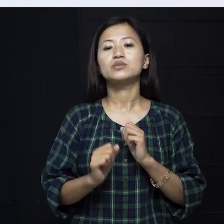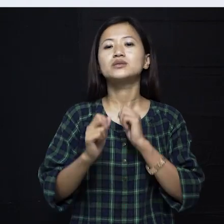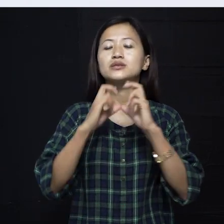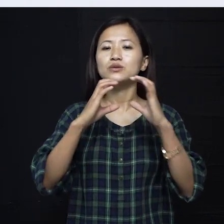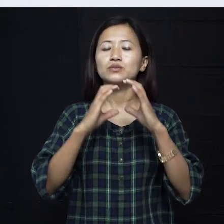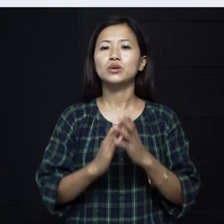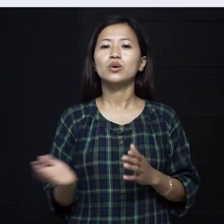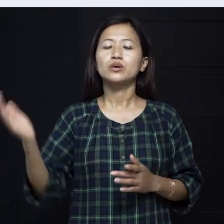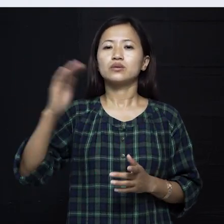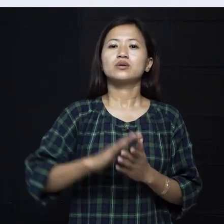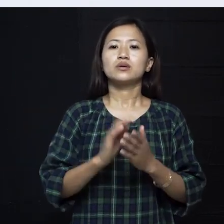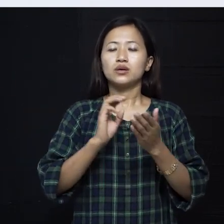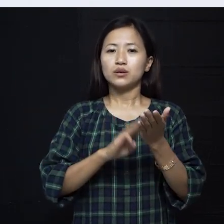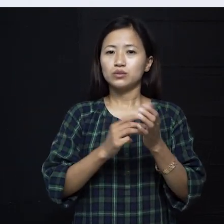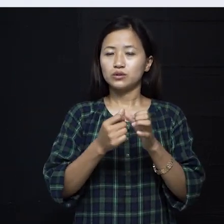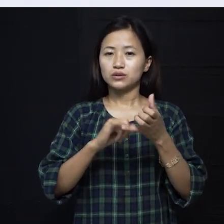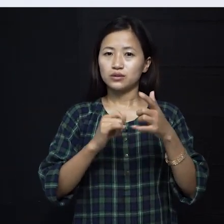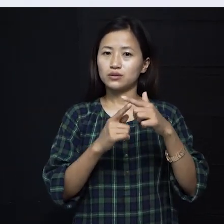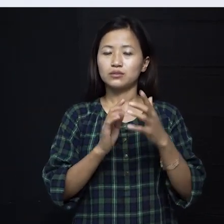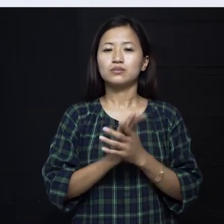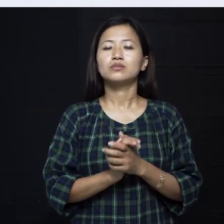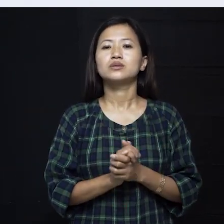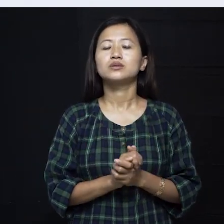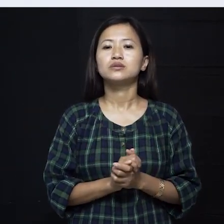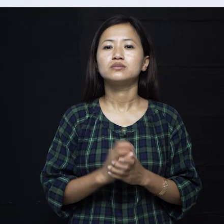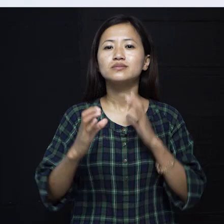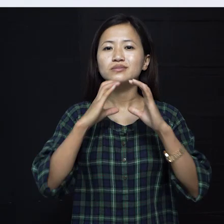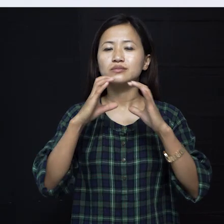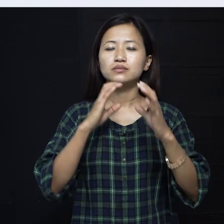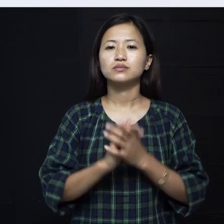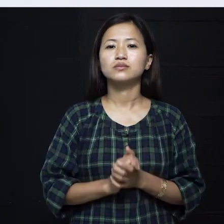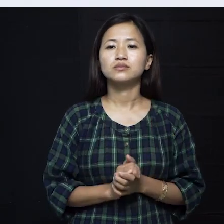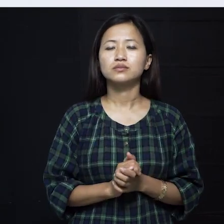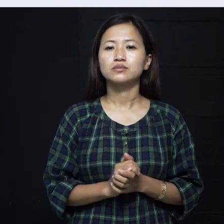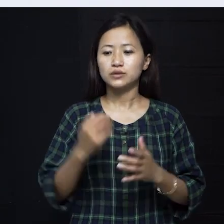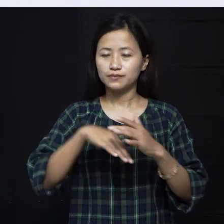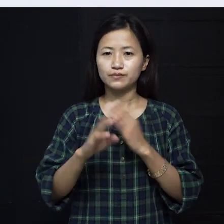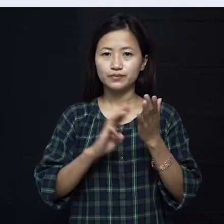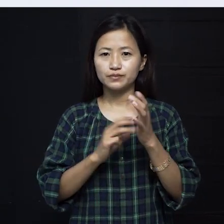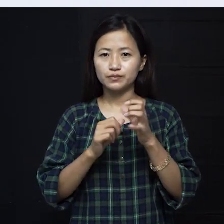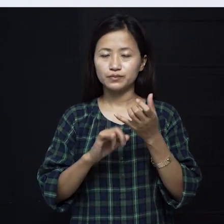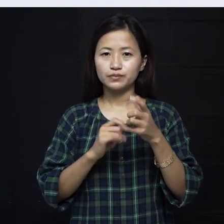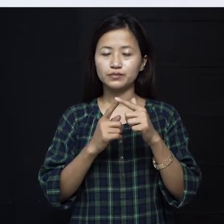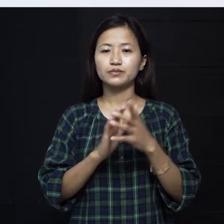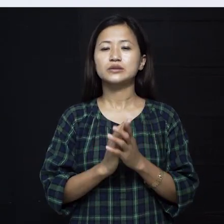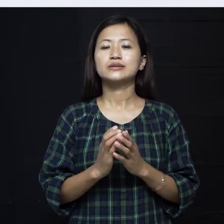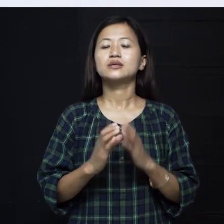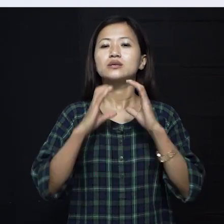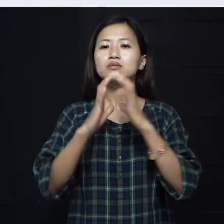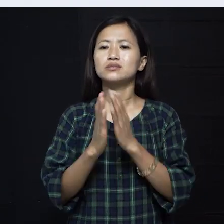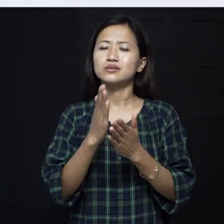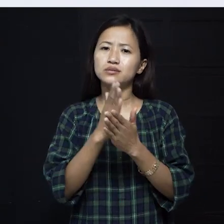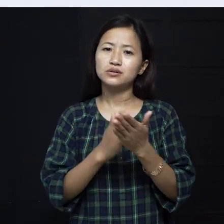But when you come to mass communication, okay? Mass communication, in mass communication also again it